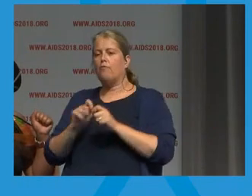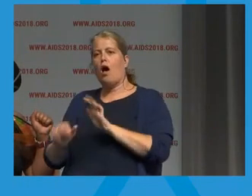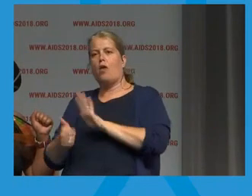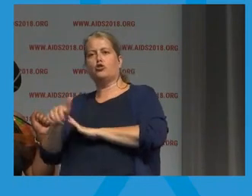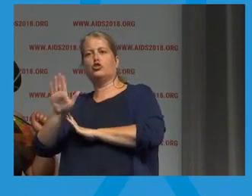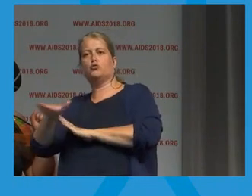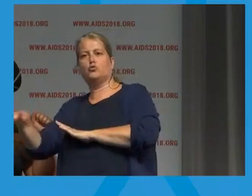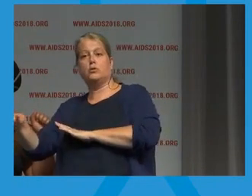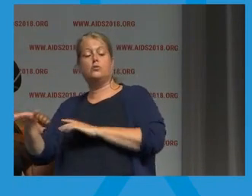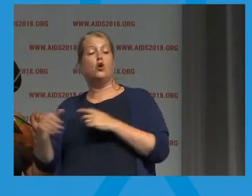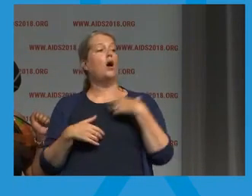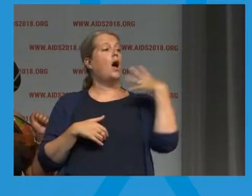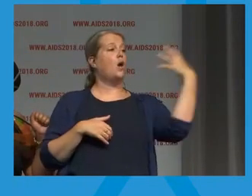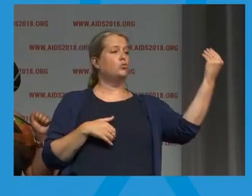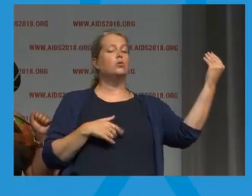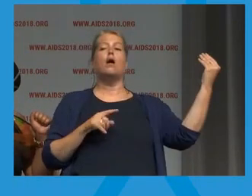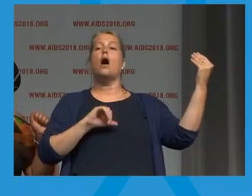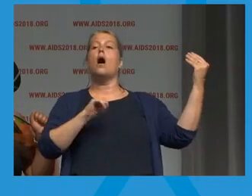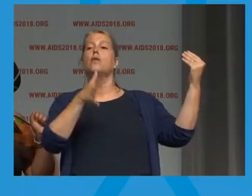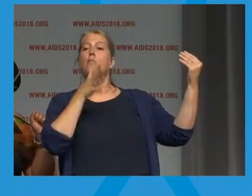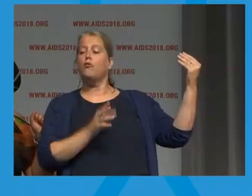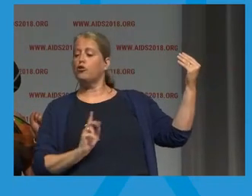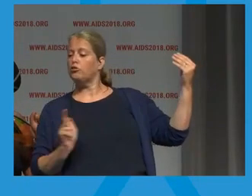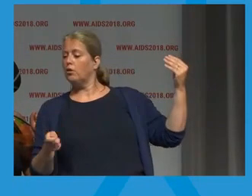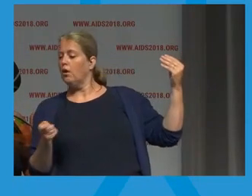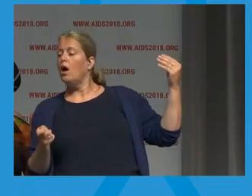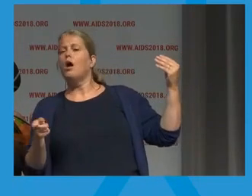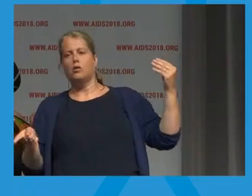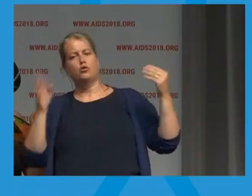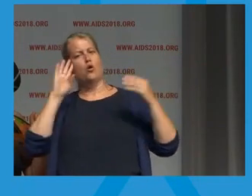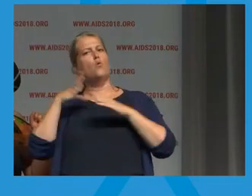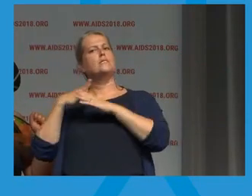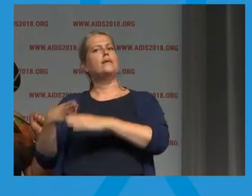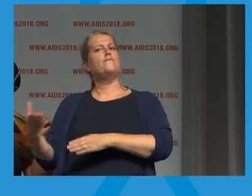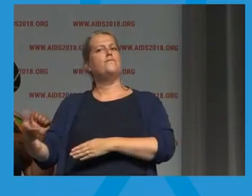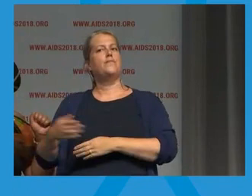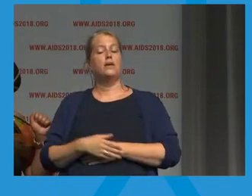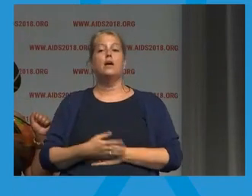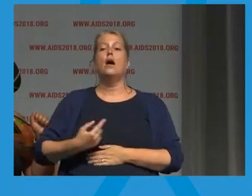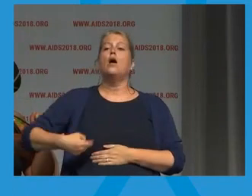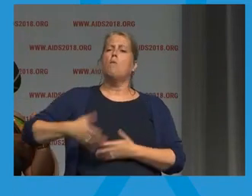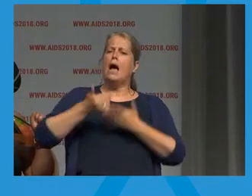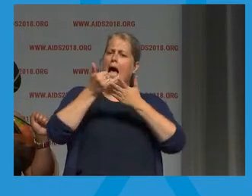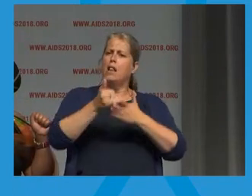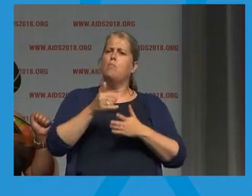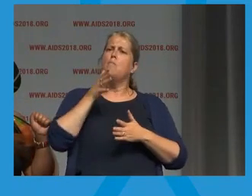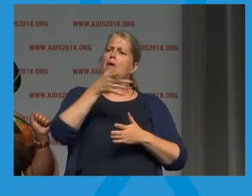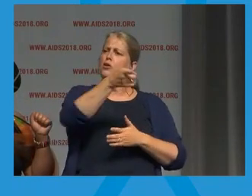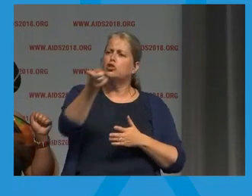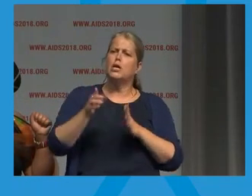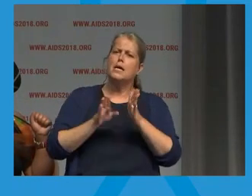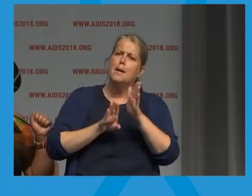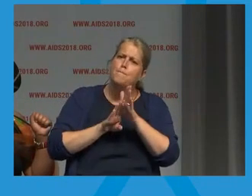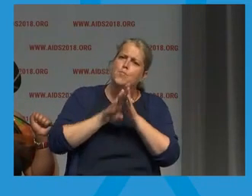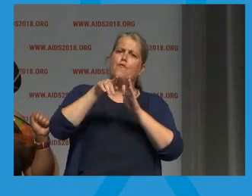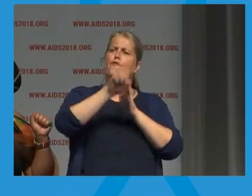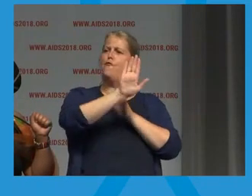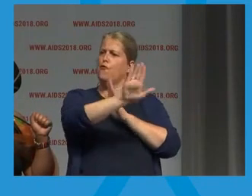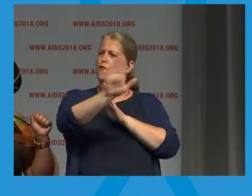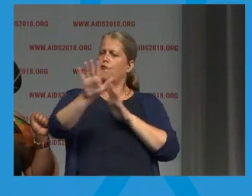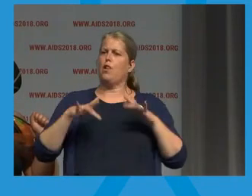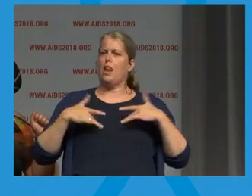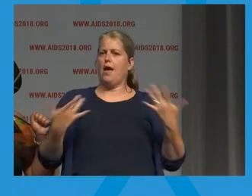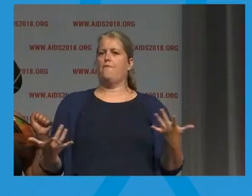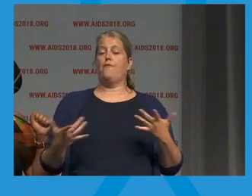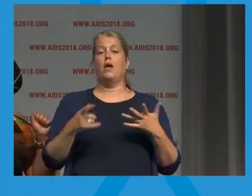are safety. We help mothers improve their own life, and we are with every